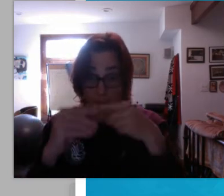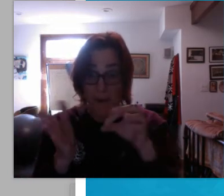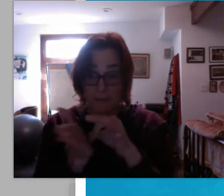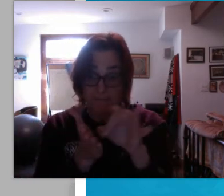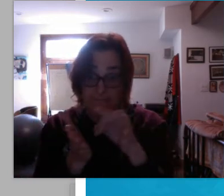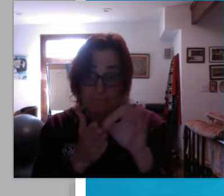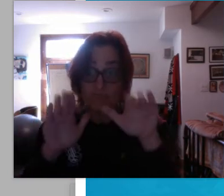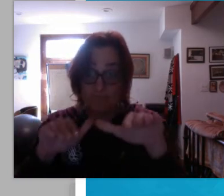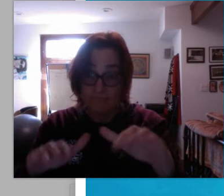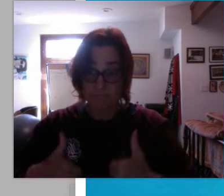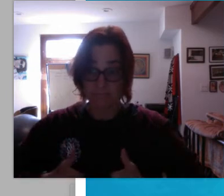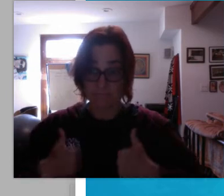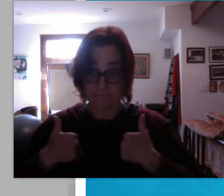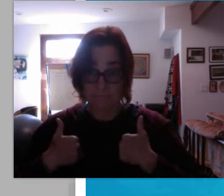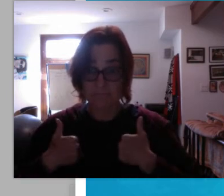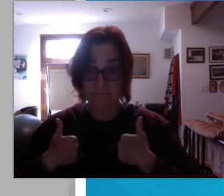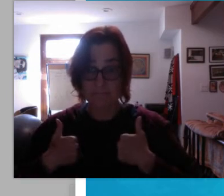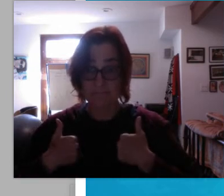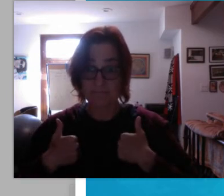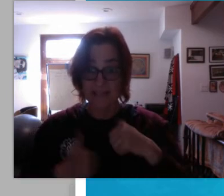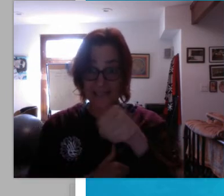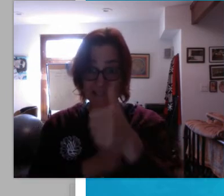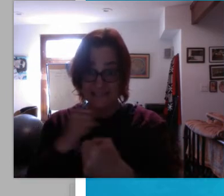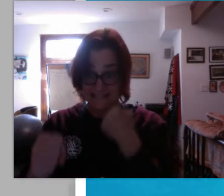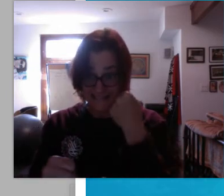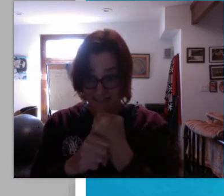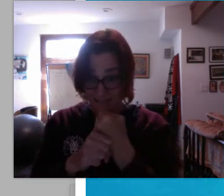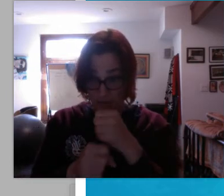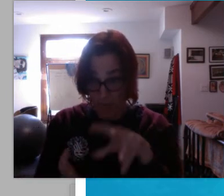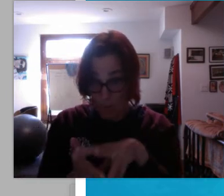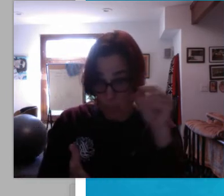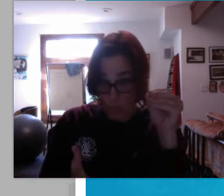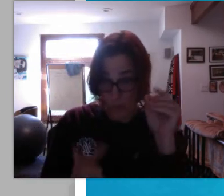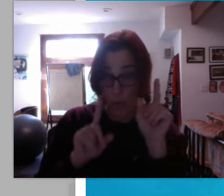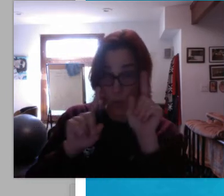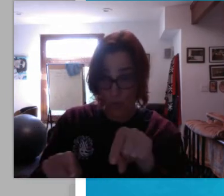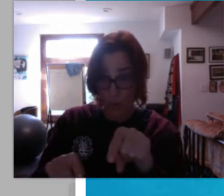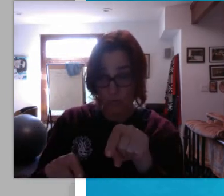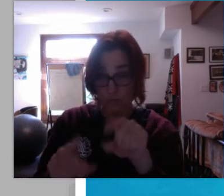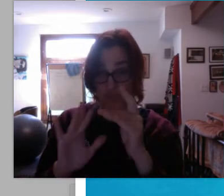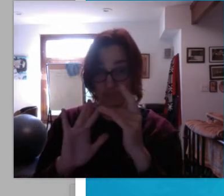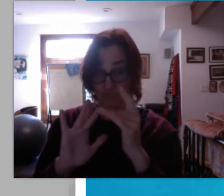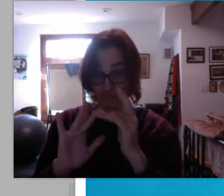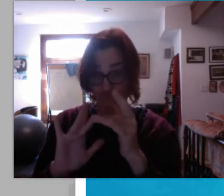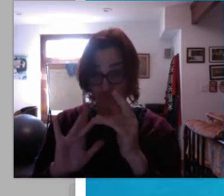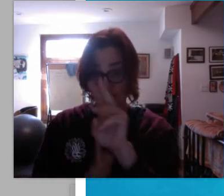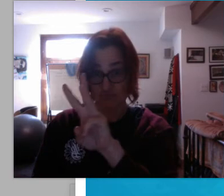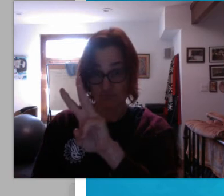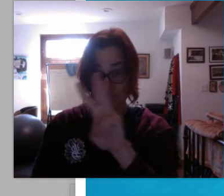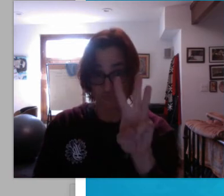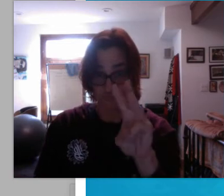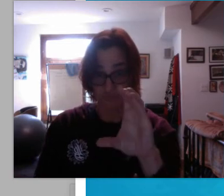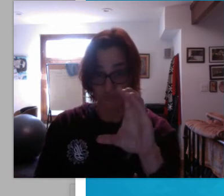about the Census of Marine Life, A Decade of Discovery, go to its website at